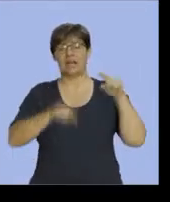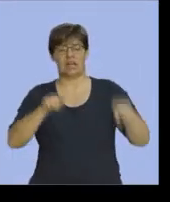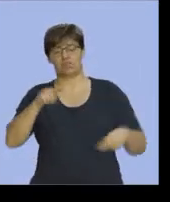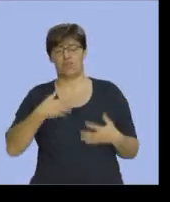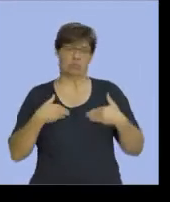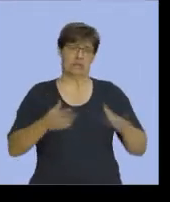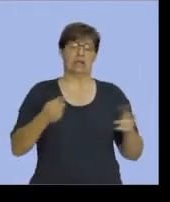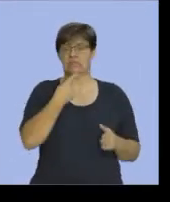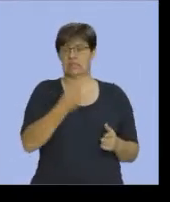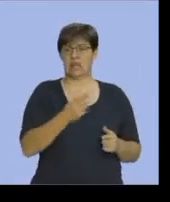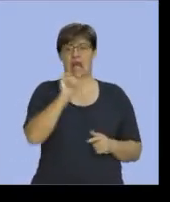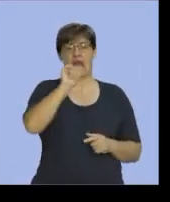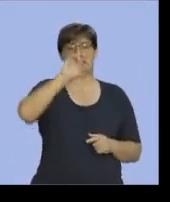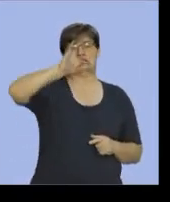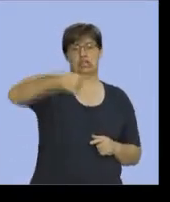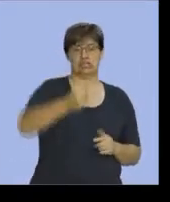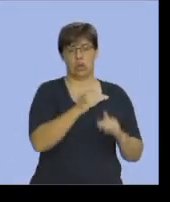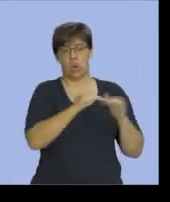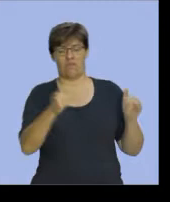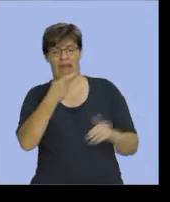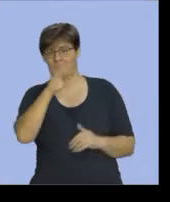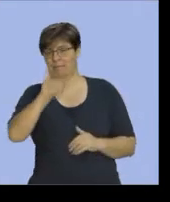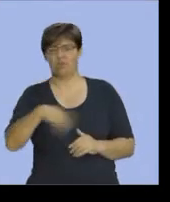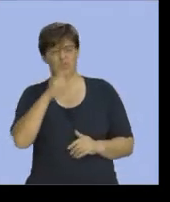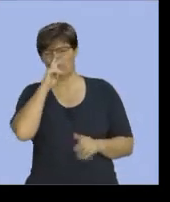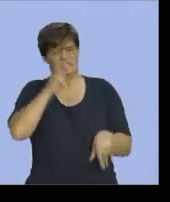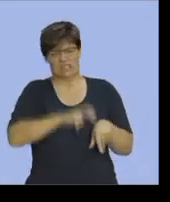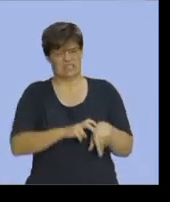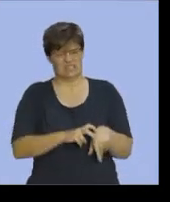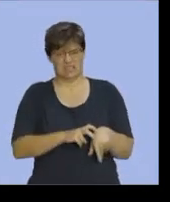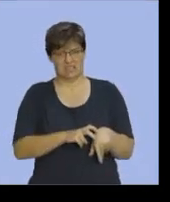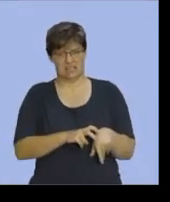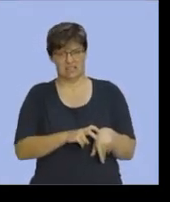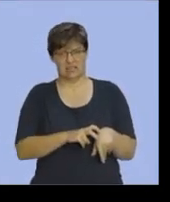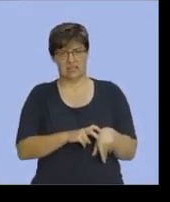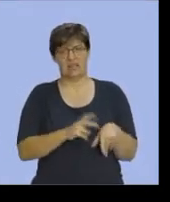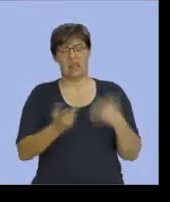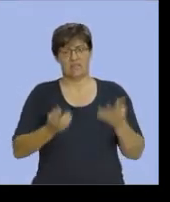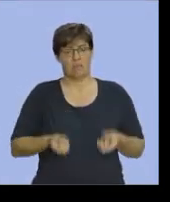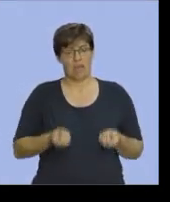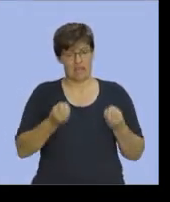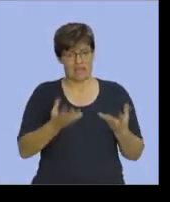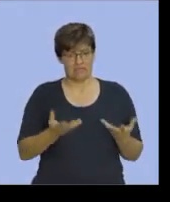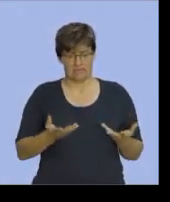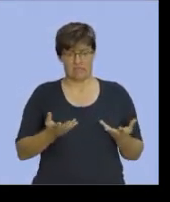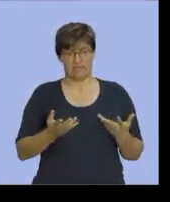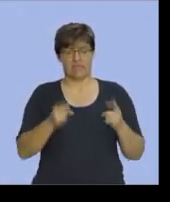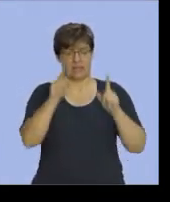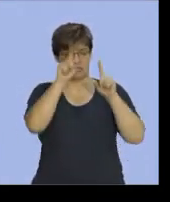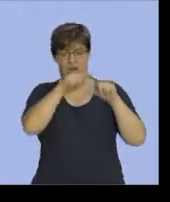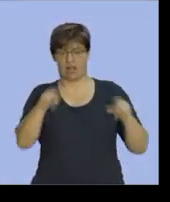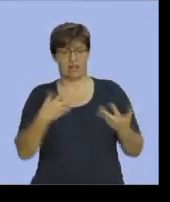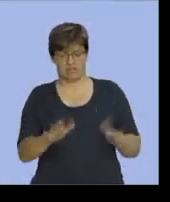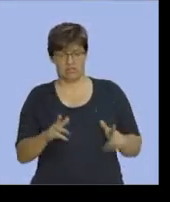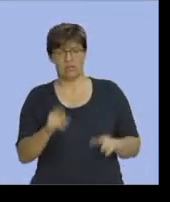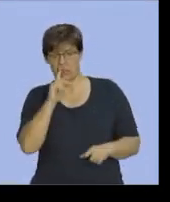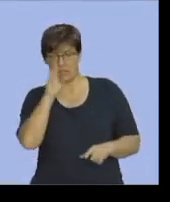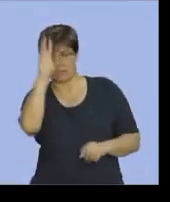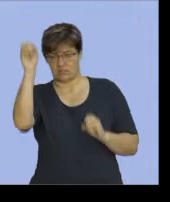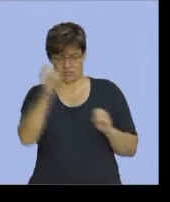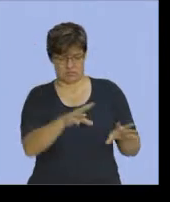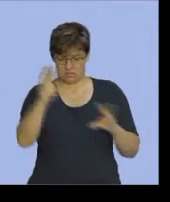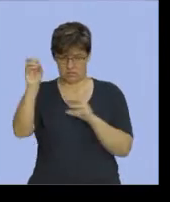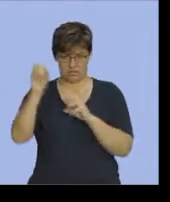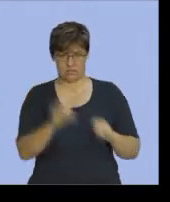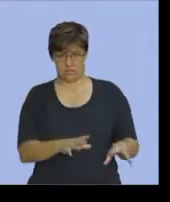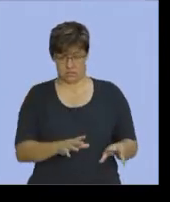definition or the ratio from scratch to say adjacent over hyp. You don't really need to do that if I've given you a triangle. You just need